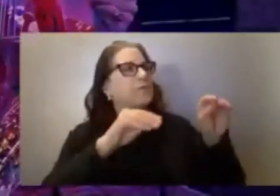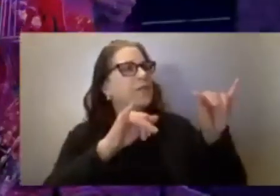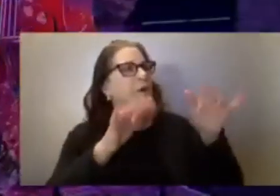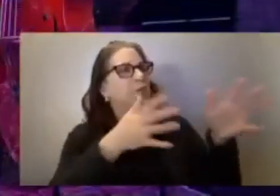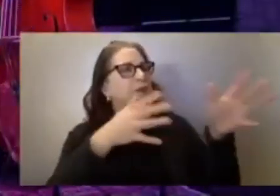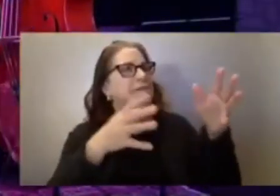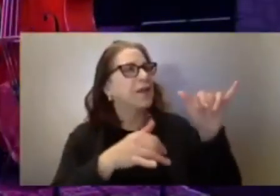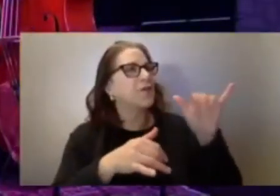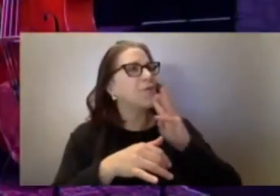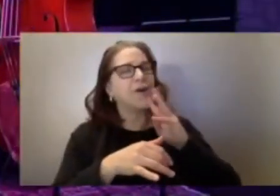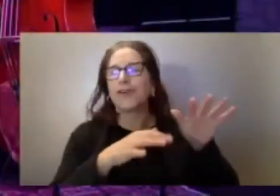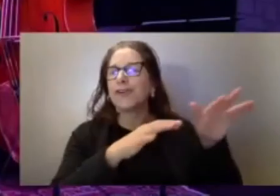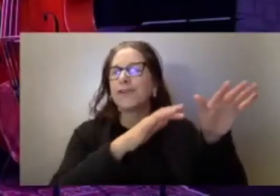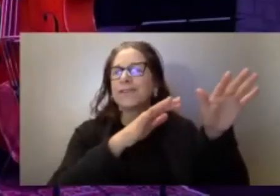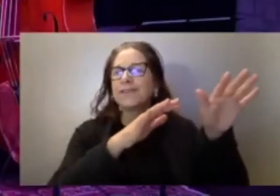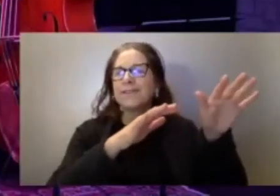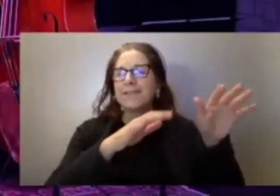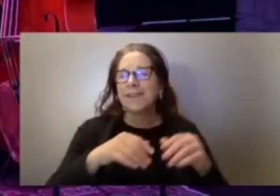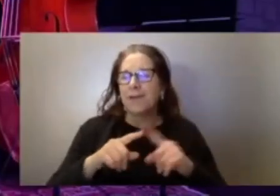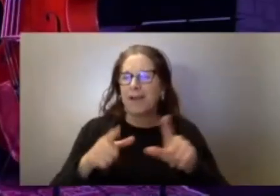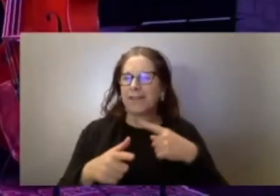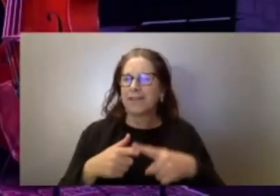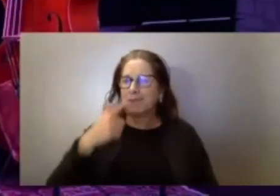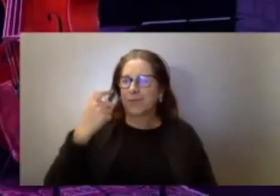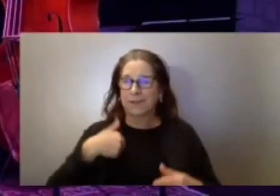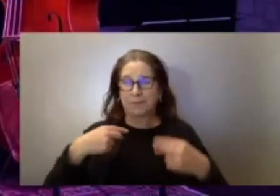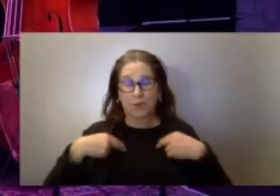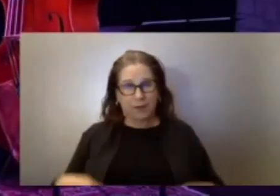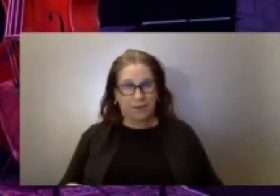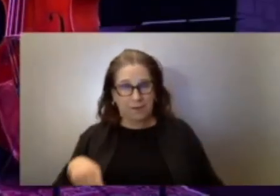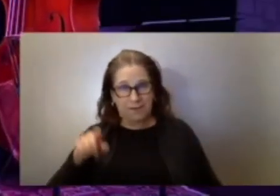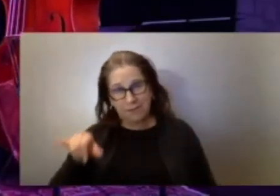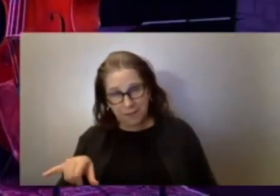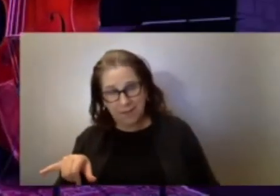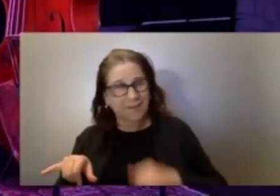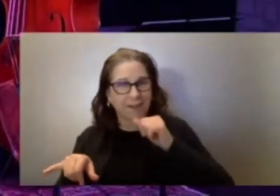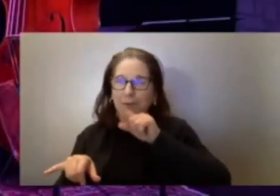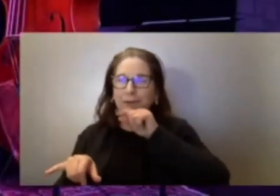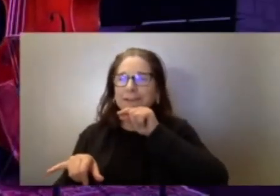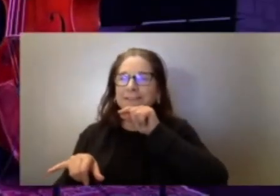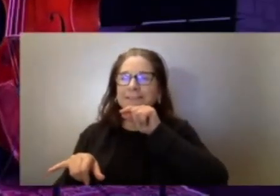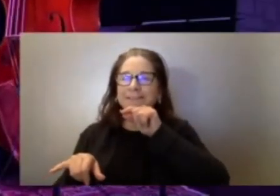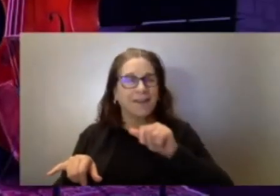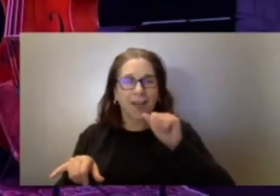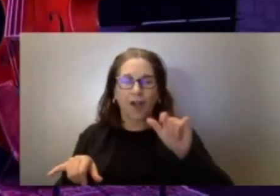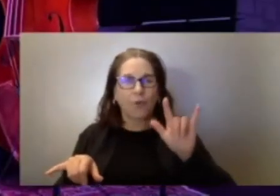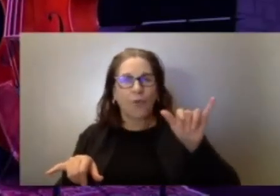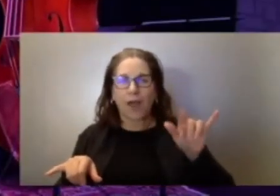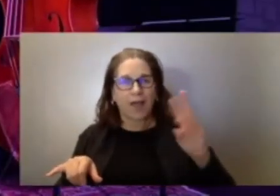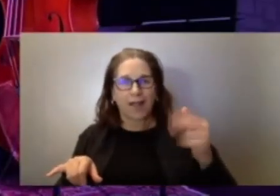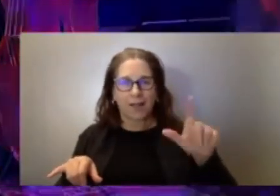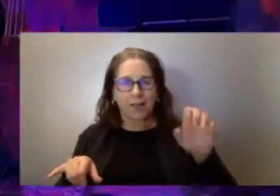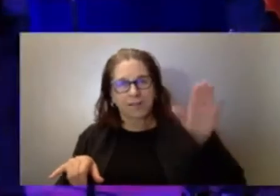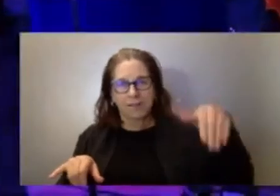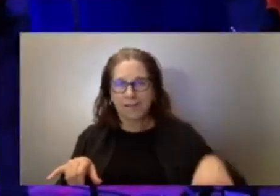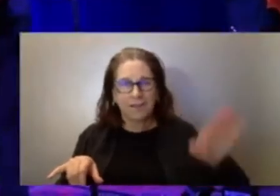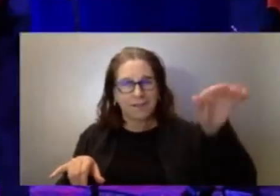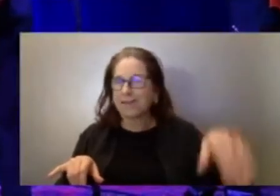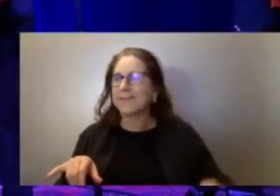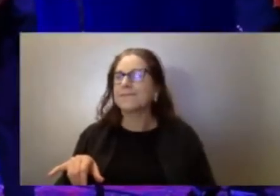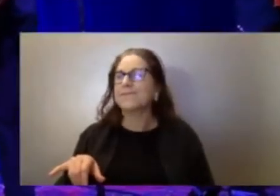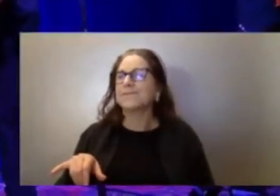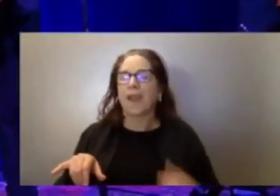like wind and water, but then because I am human, not bird or whale, I feel compelled. What